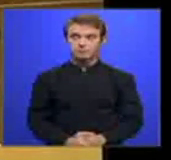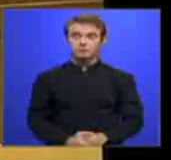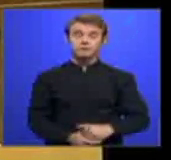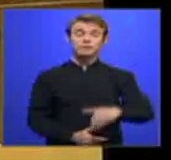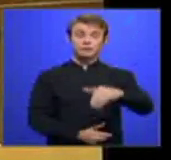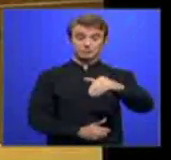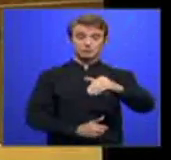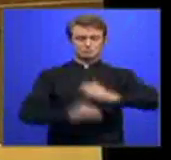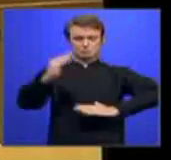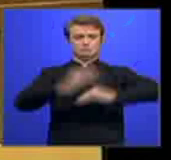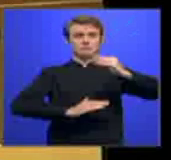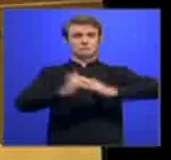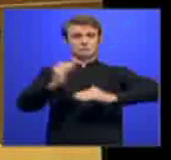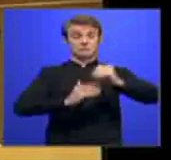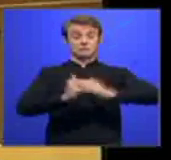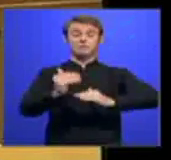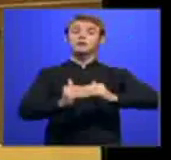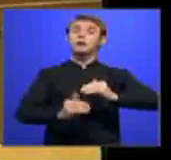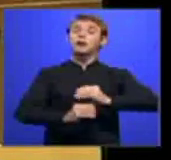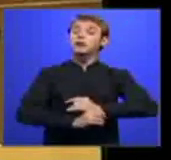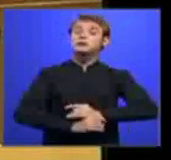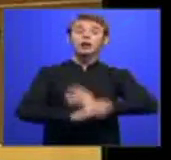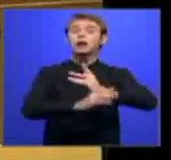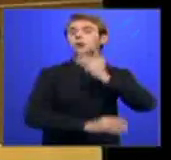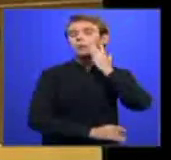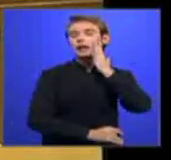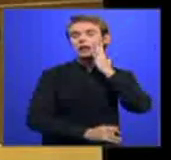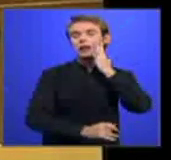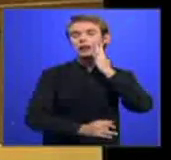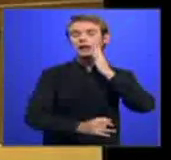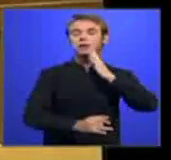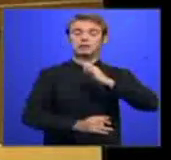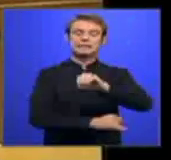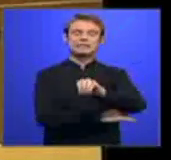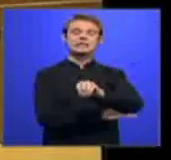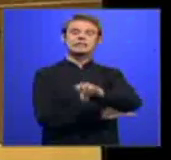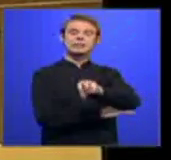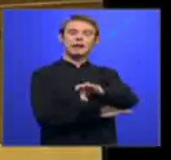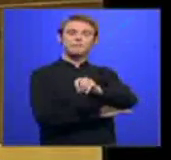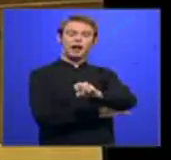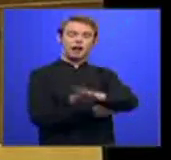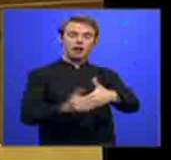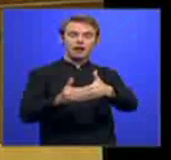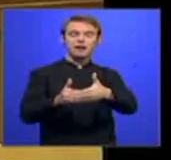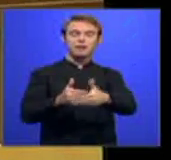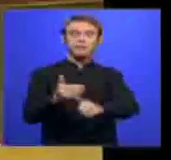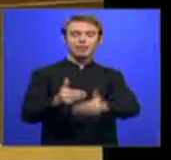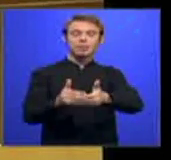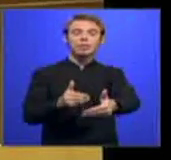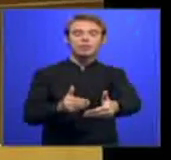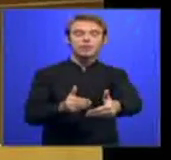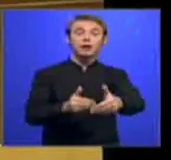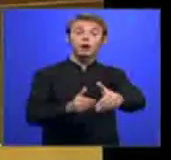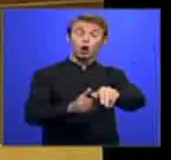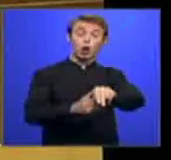Construction is expected to begin in September at the sites of 2 new universities in the